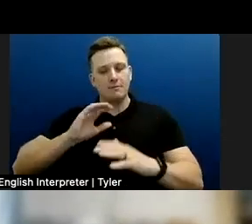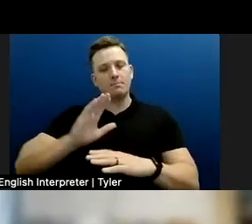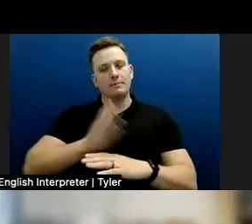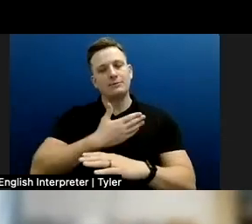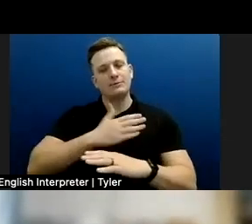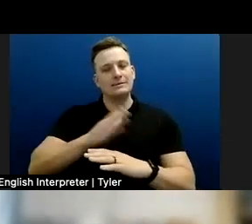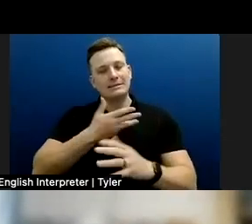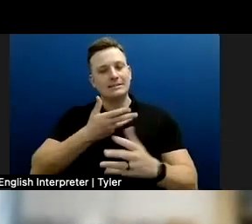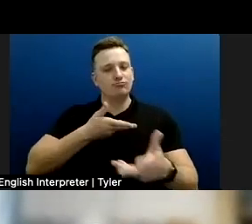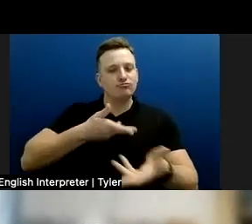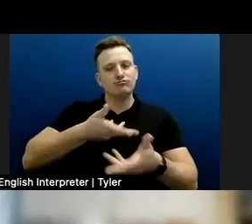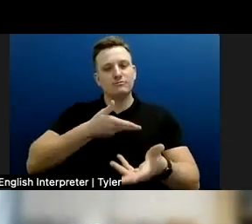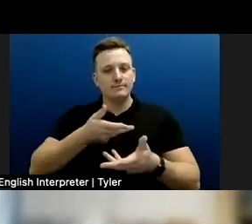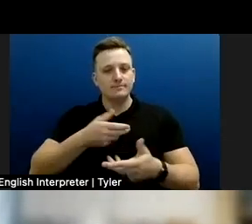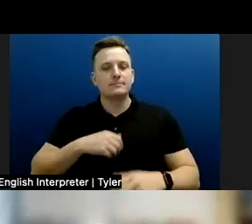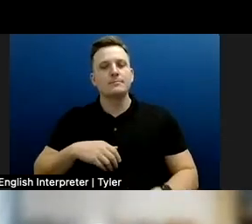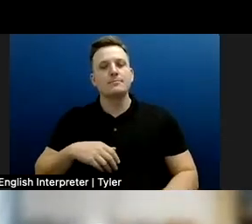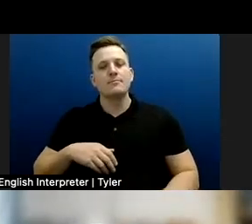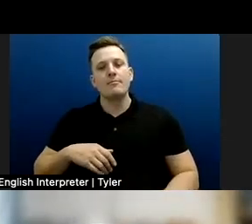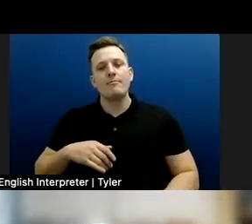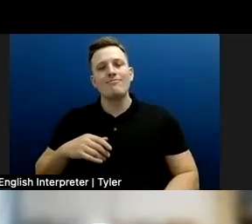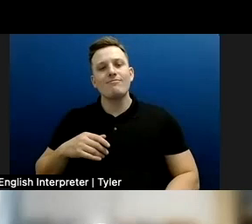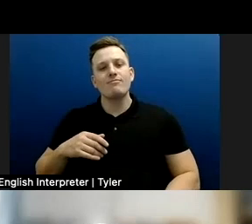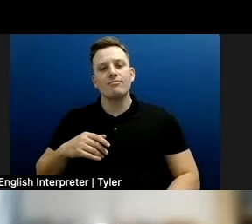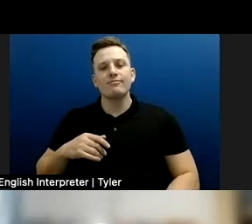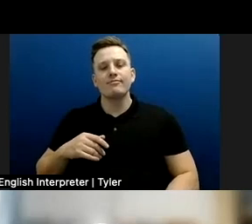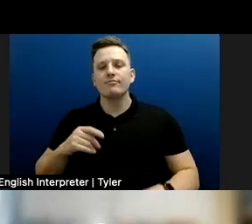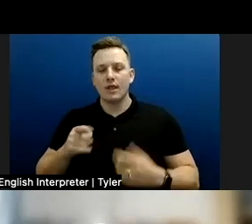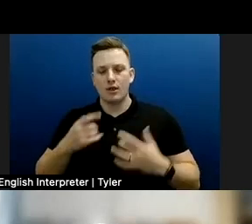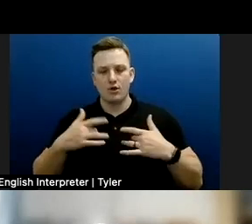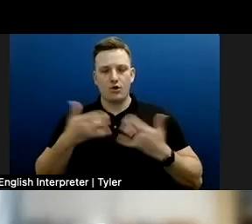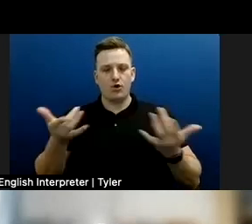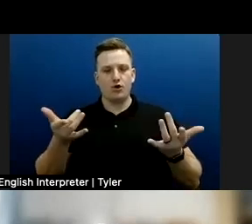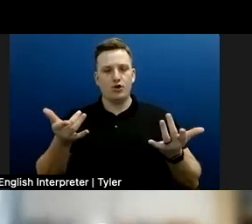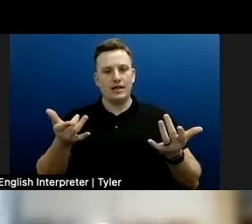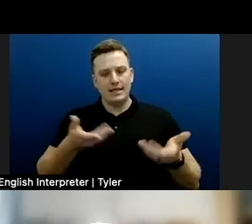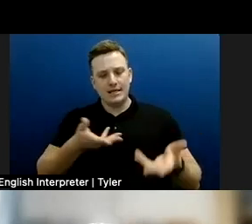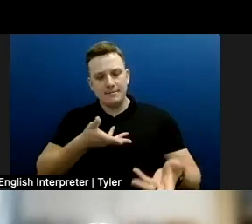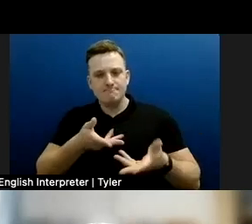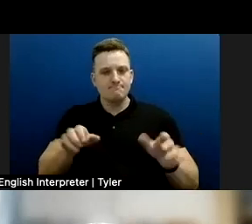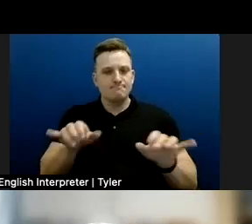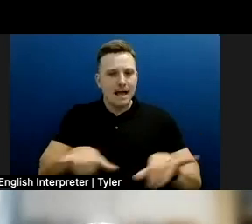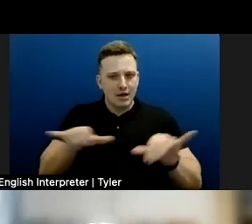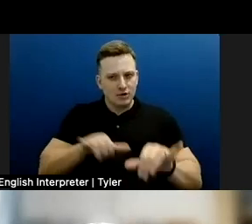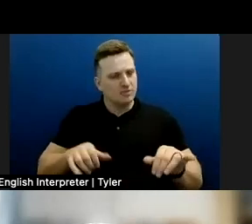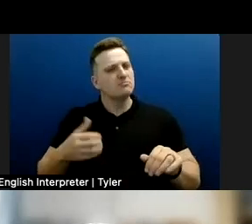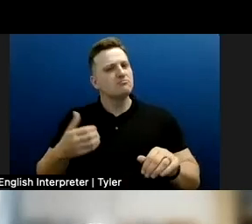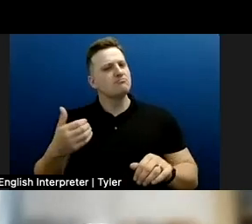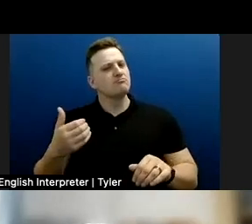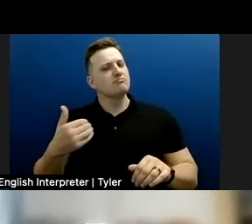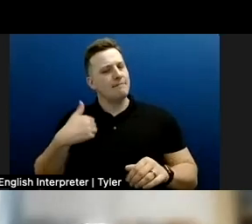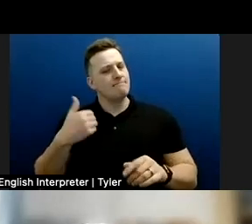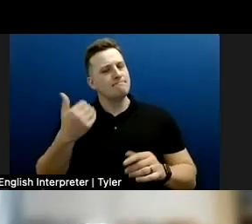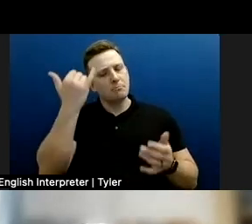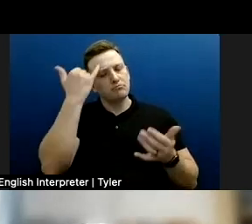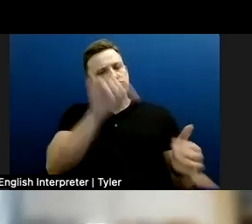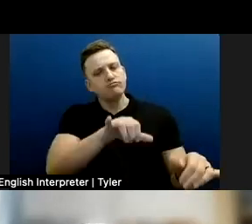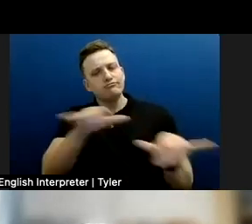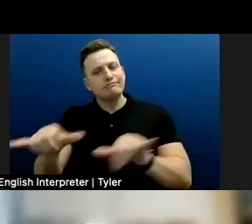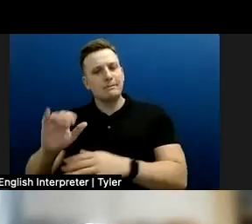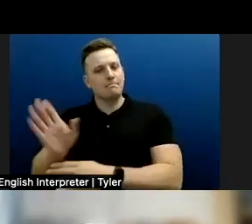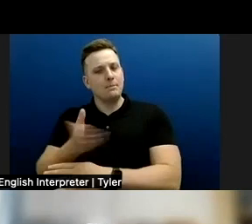real sense that some of those early patterns have very musical qualities, particularly rhythmic